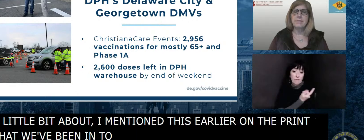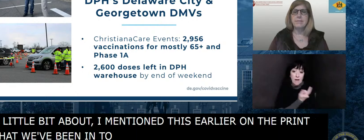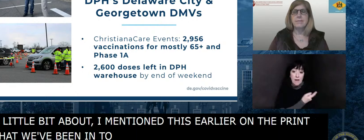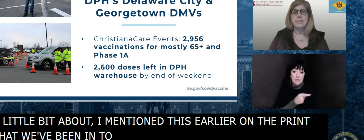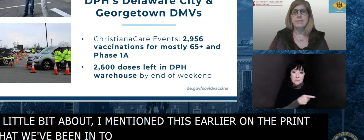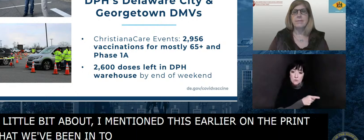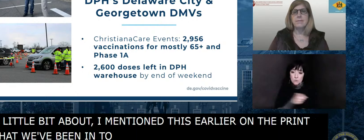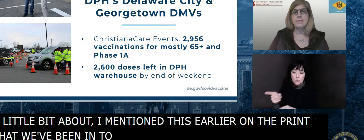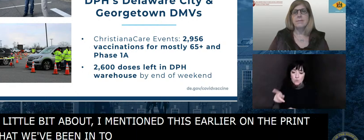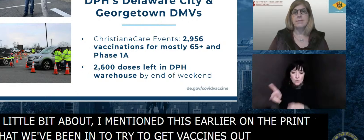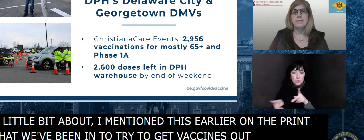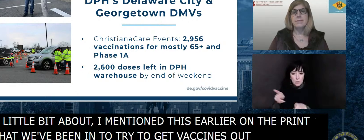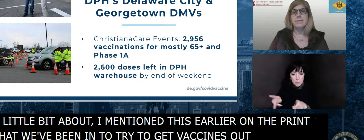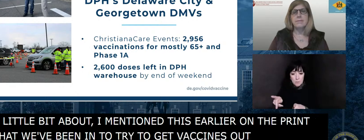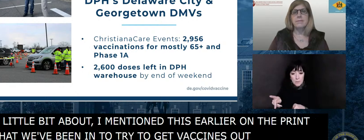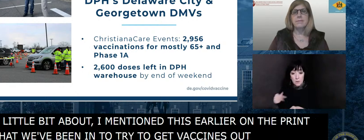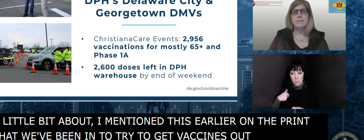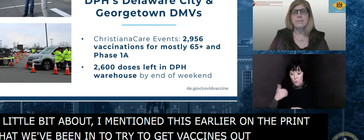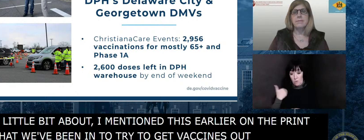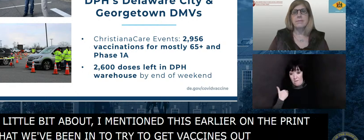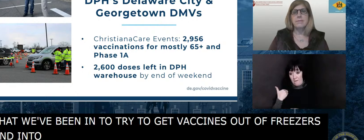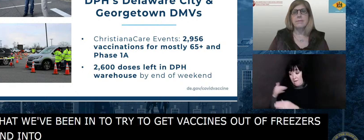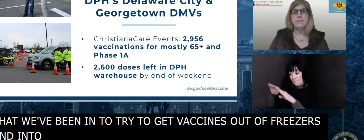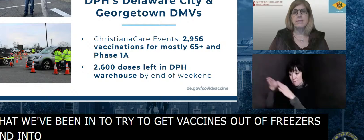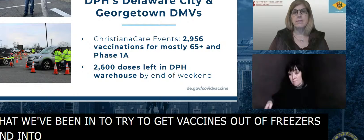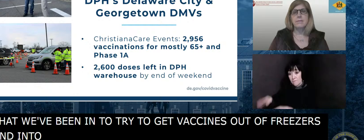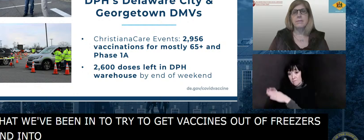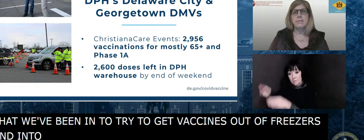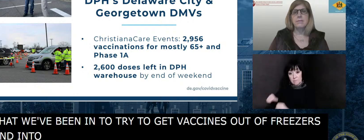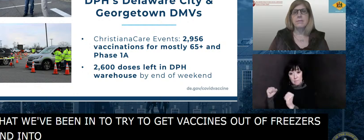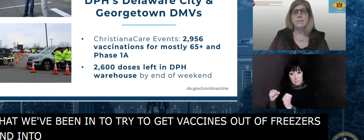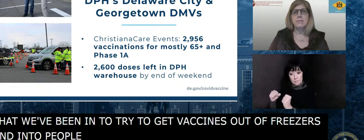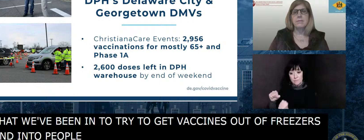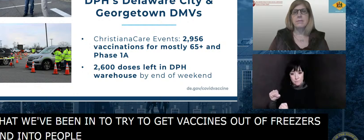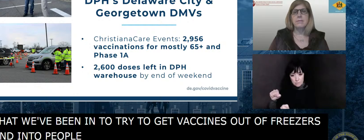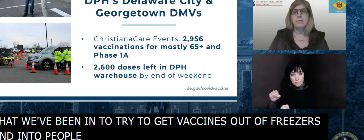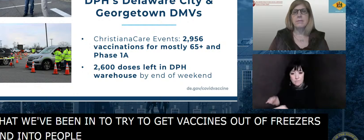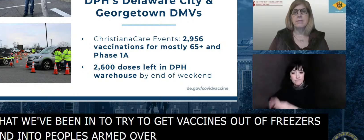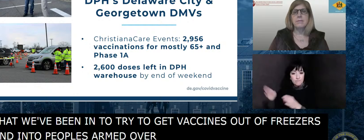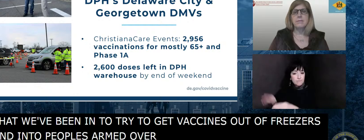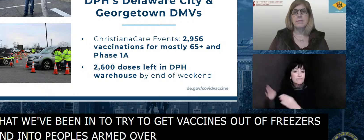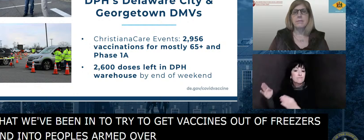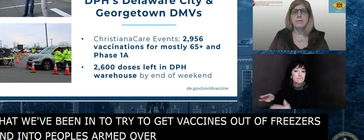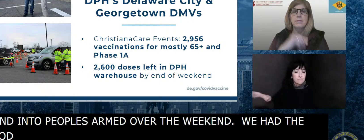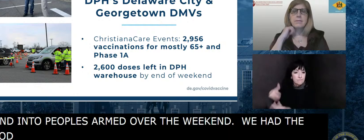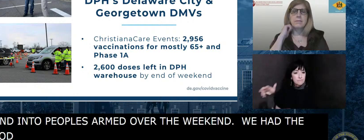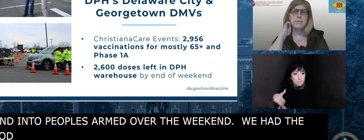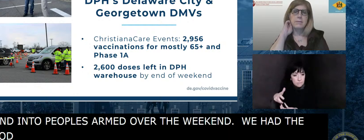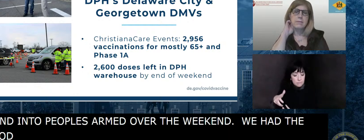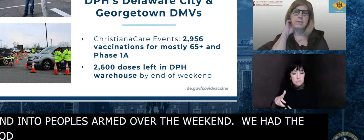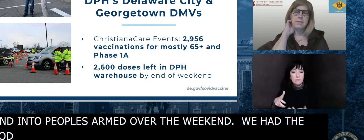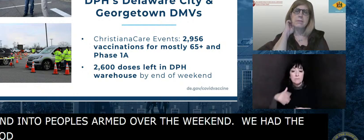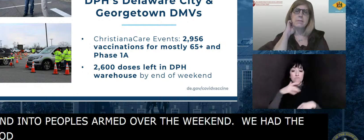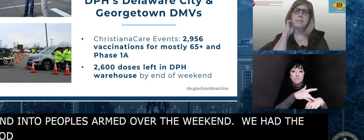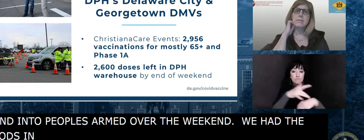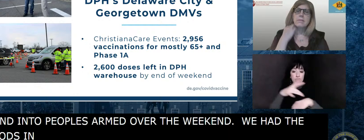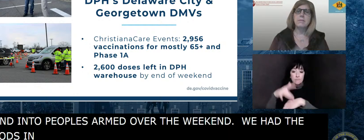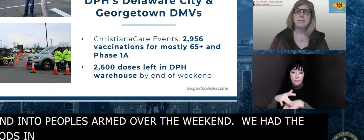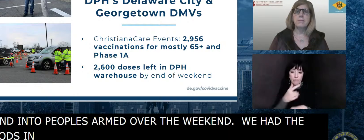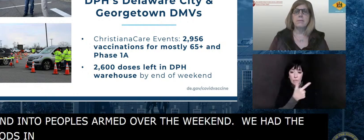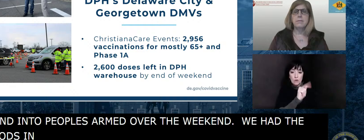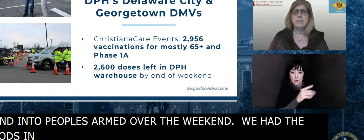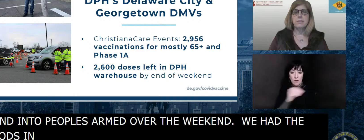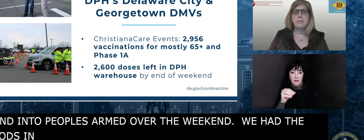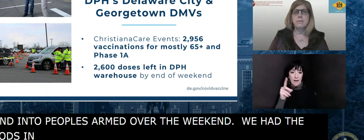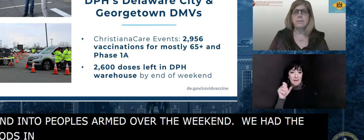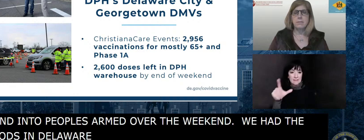freezers and into people's arms. Over the weekend, we had the pods at Delaware City and the Georgetown DMV. Saturday was not